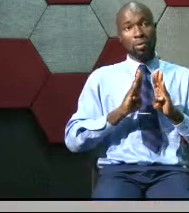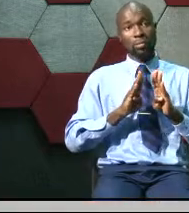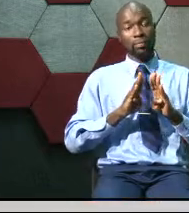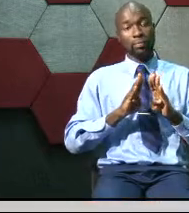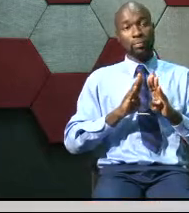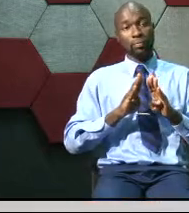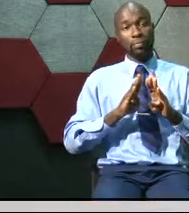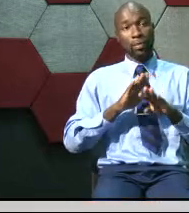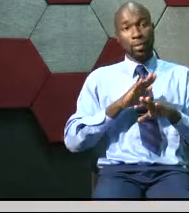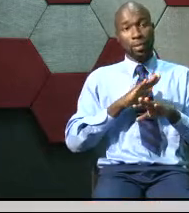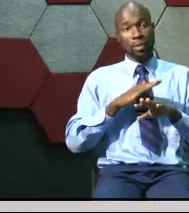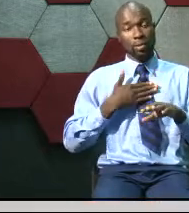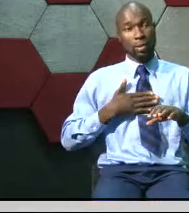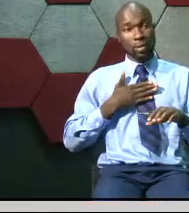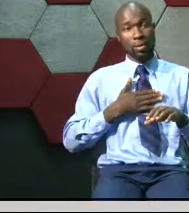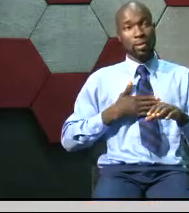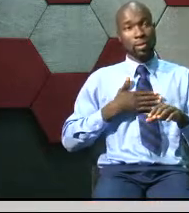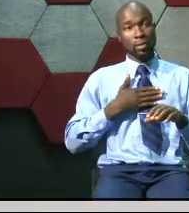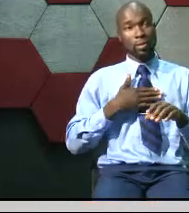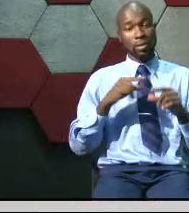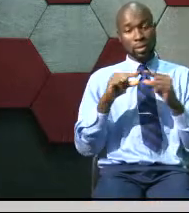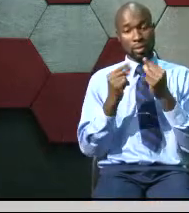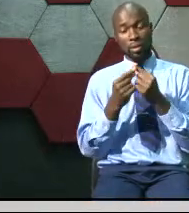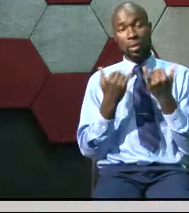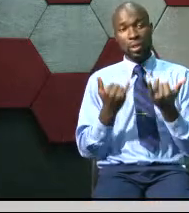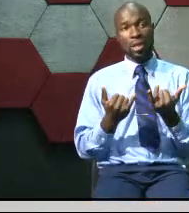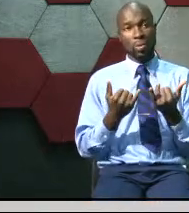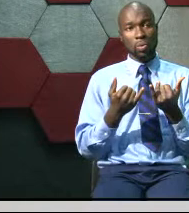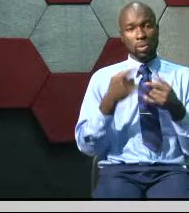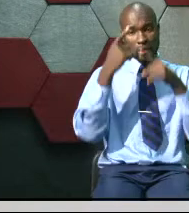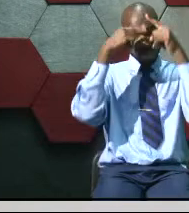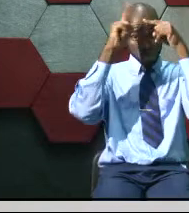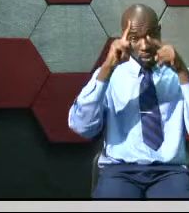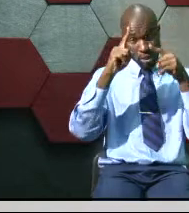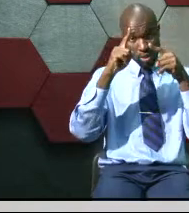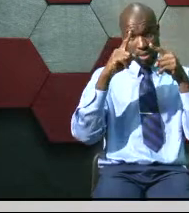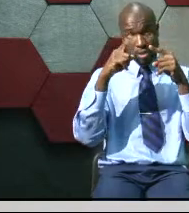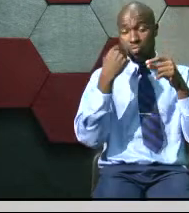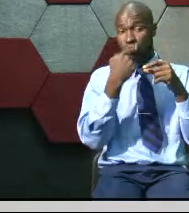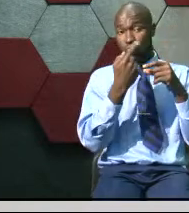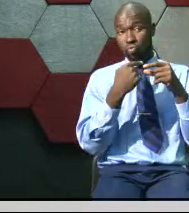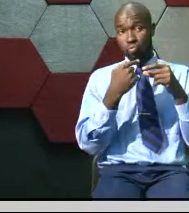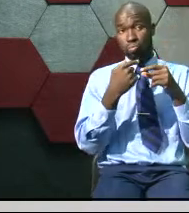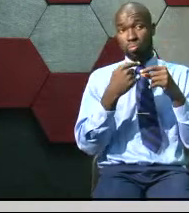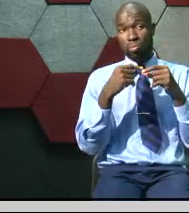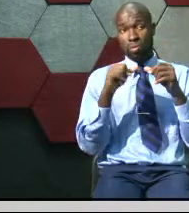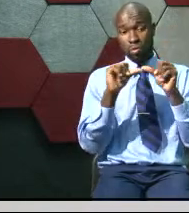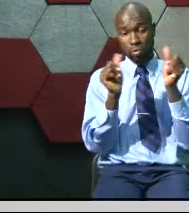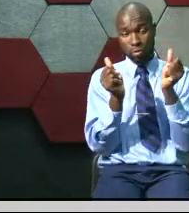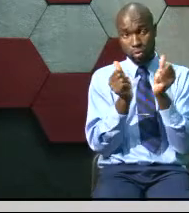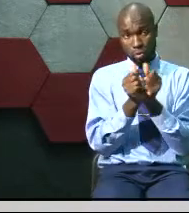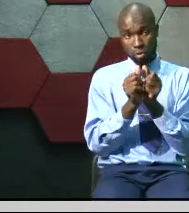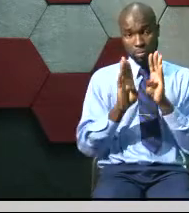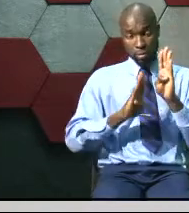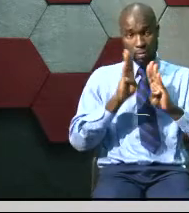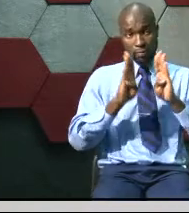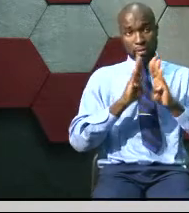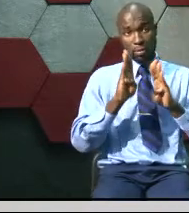And the winners of the Social and Behavioral Sciences category in the